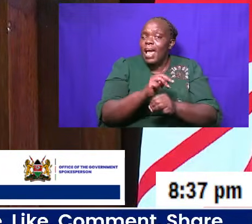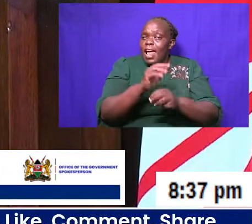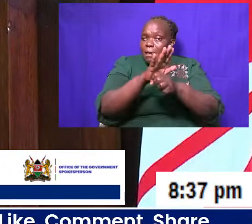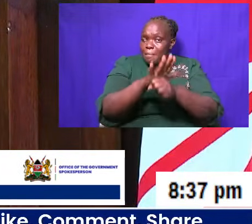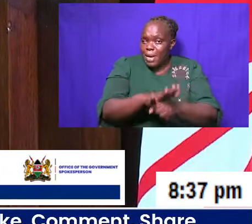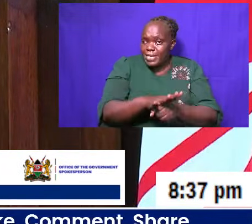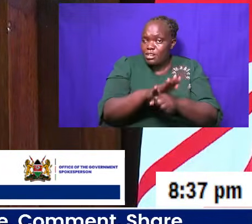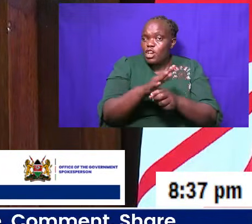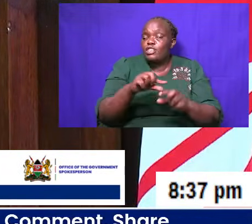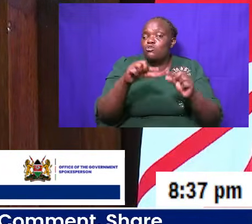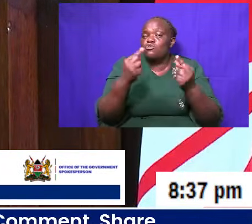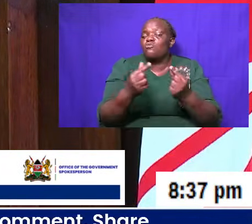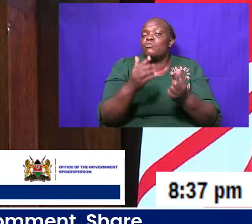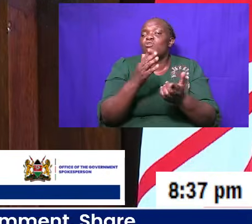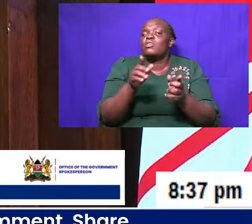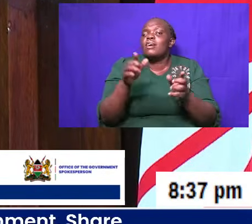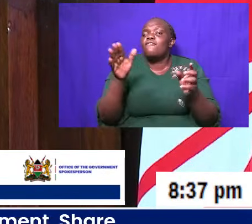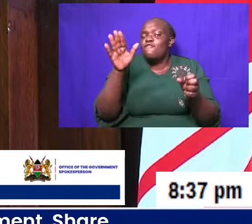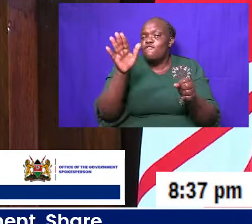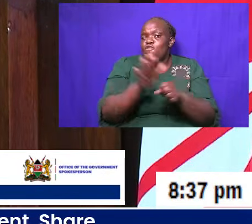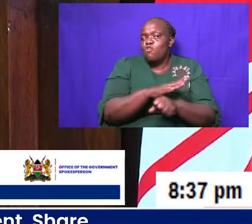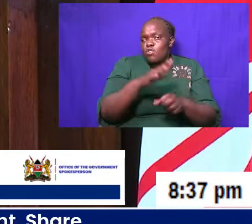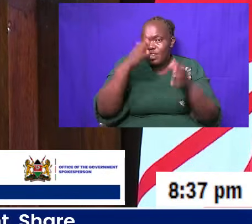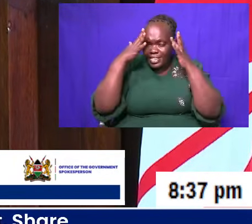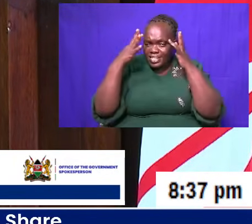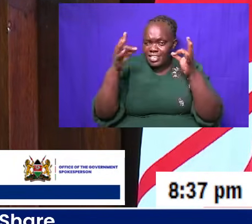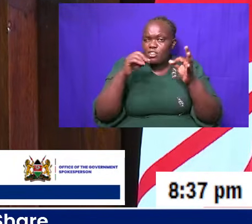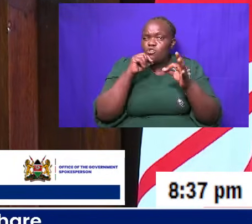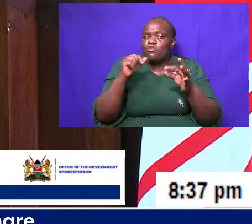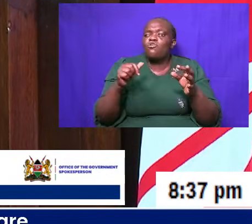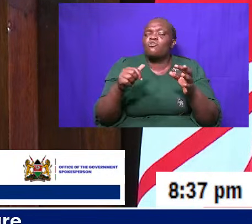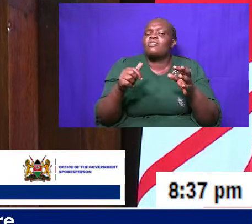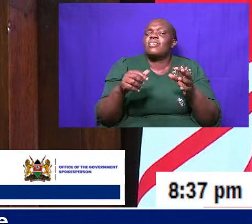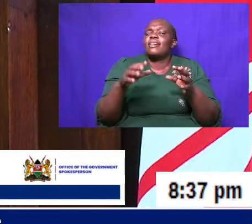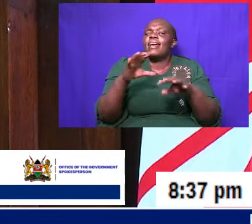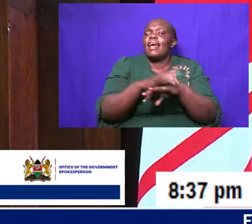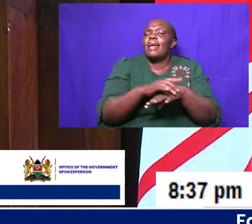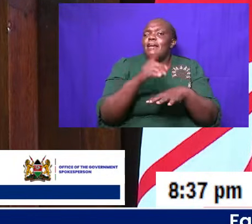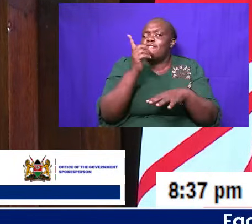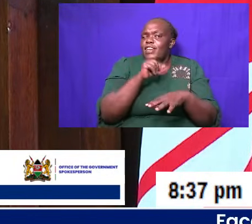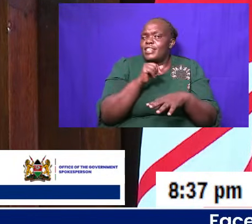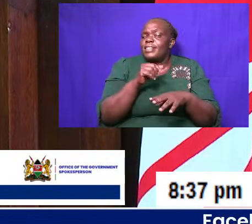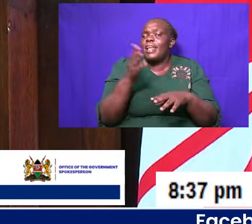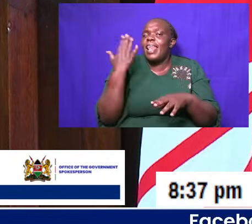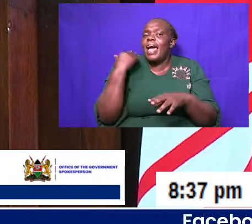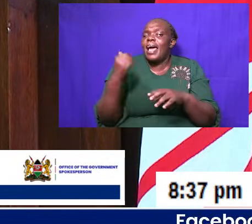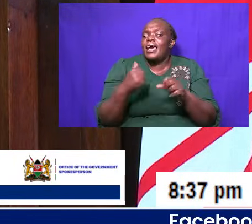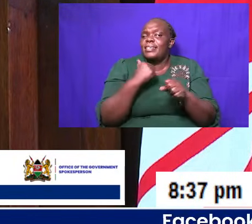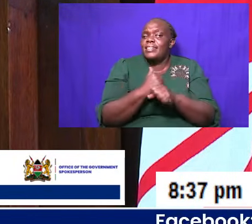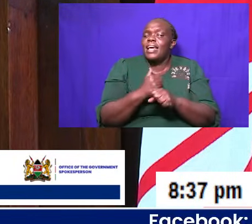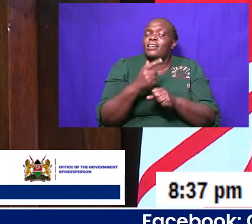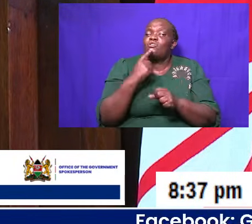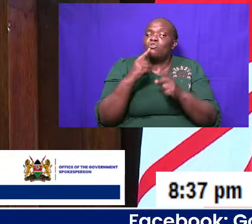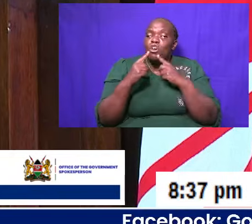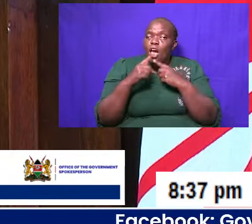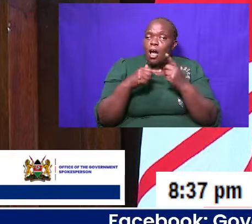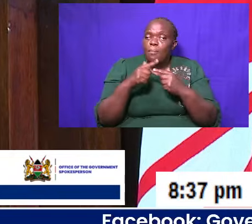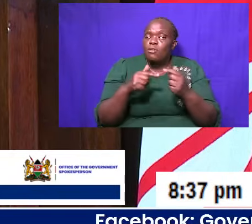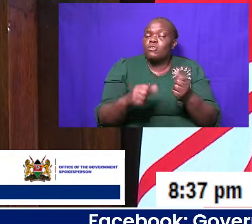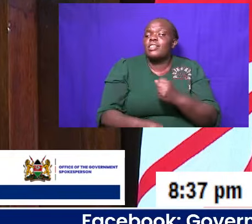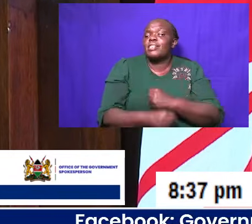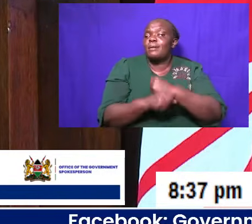have a whole division that deals with matters of MM. Thank you very much. And last year, just to mention, we